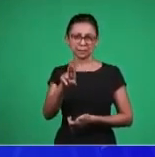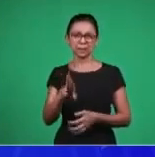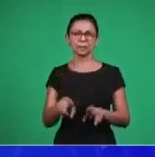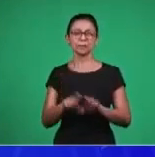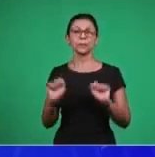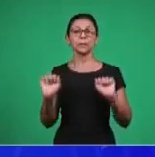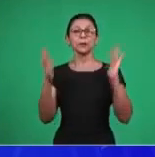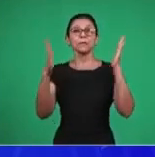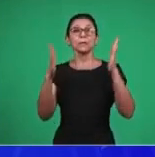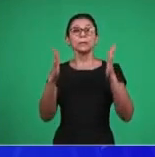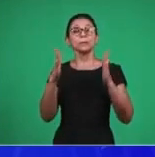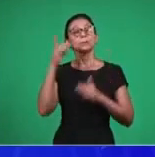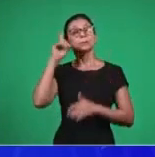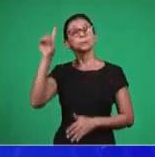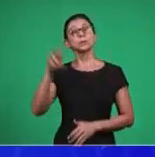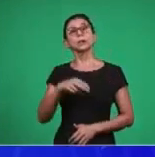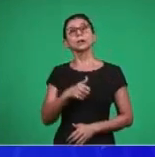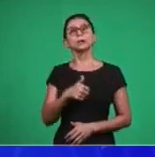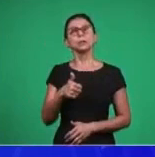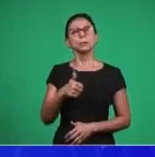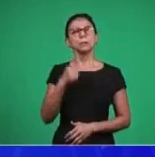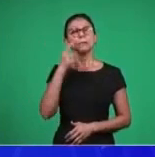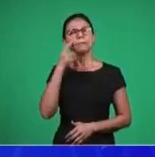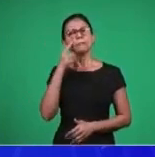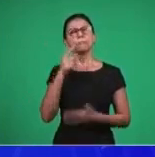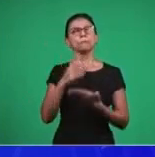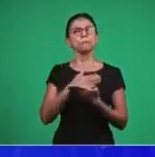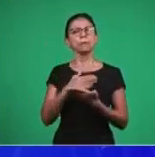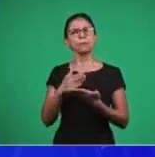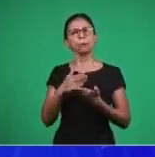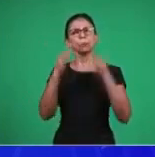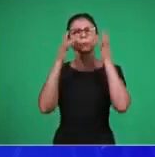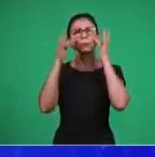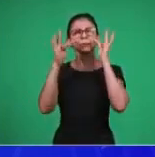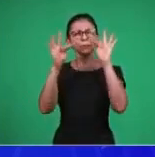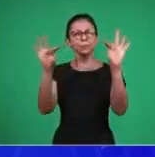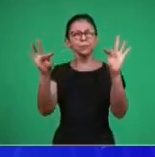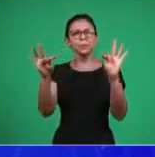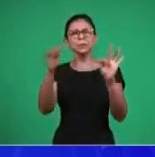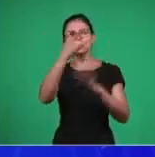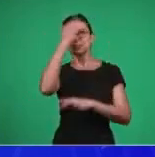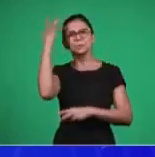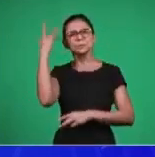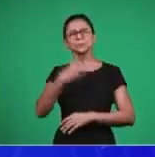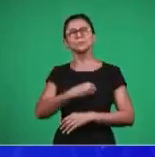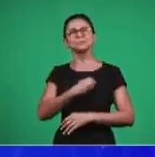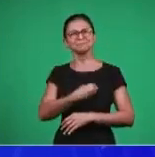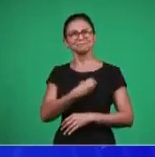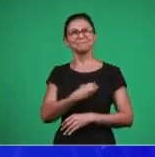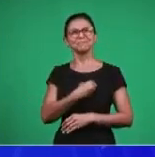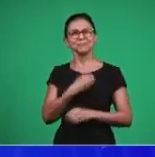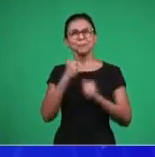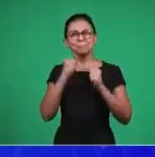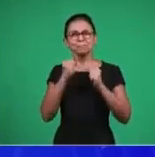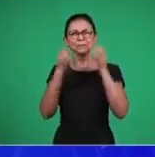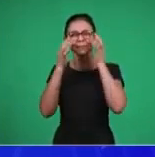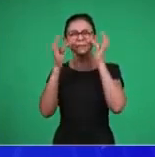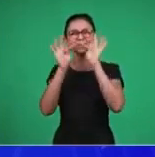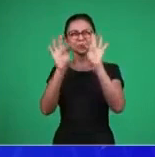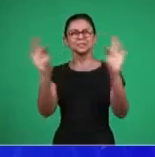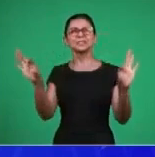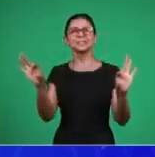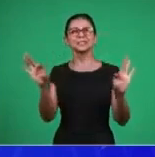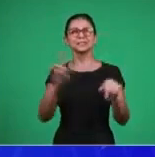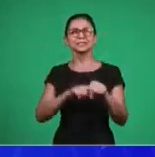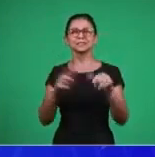We have events on day 11. We have a few testimonies and words from the brethren that participated, that